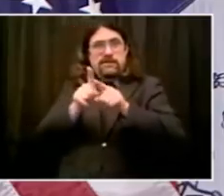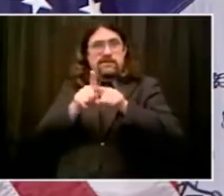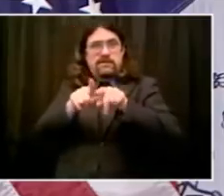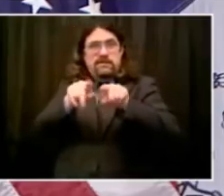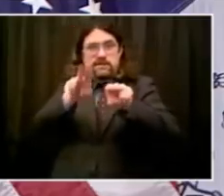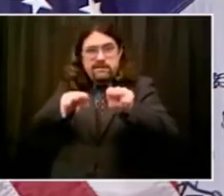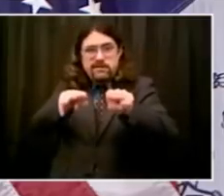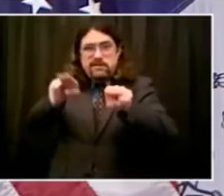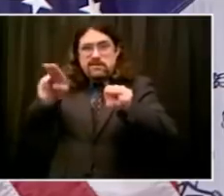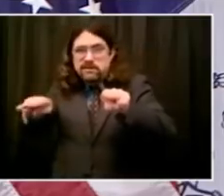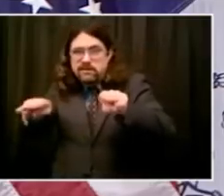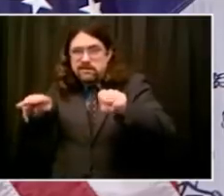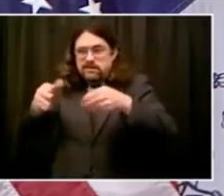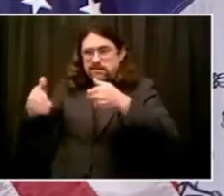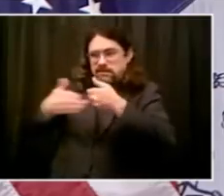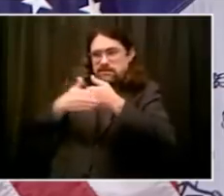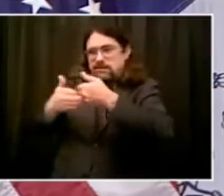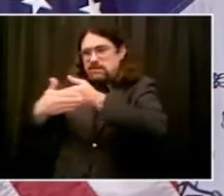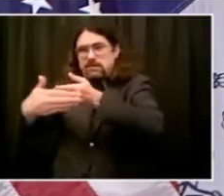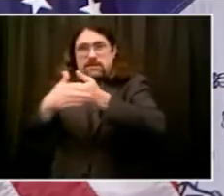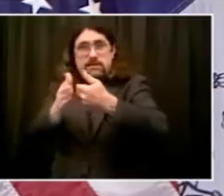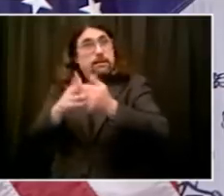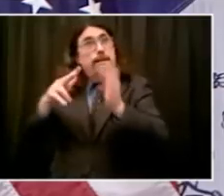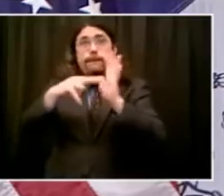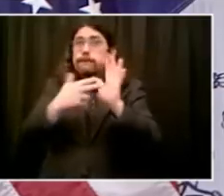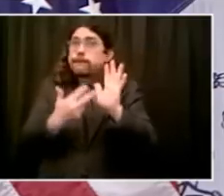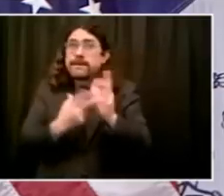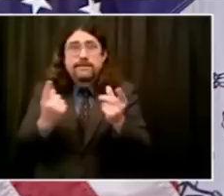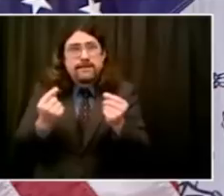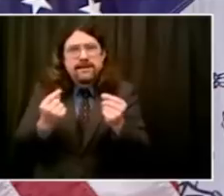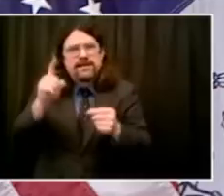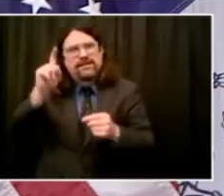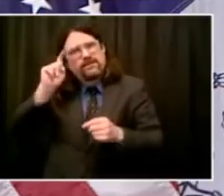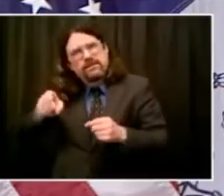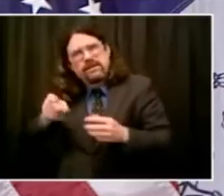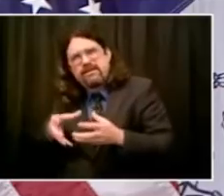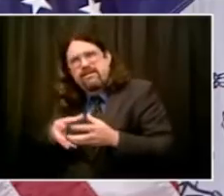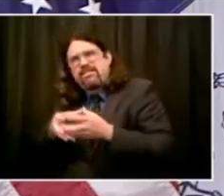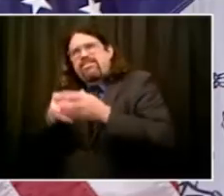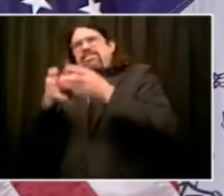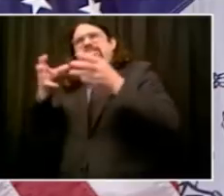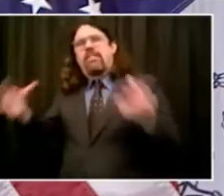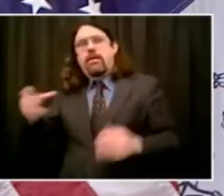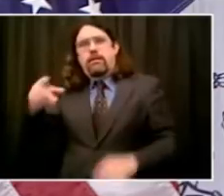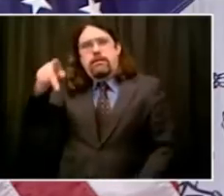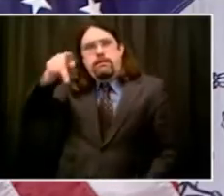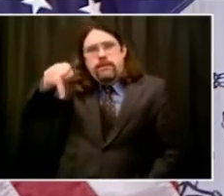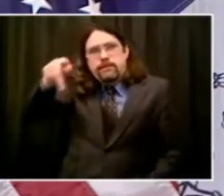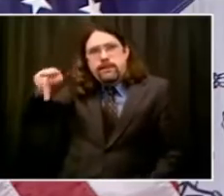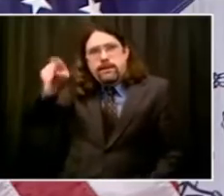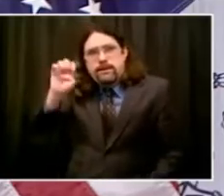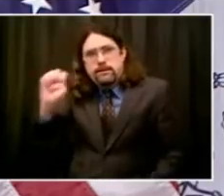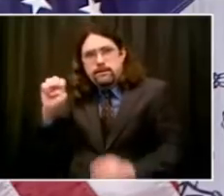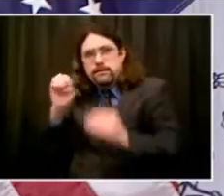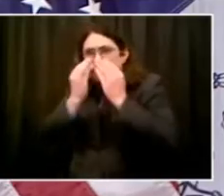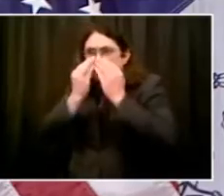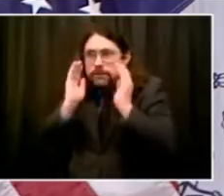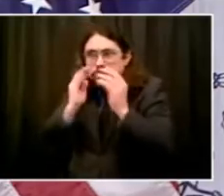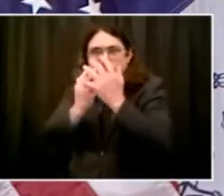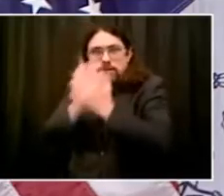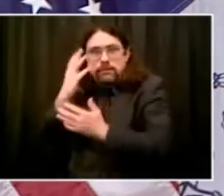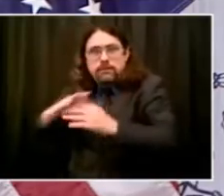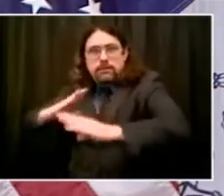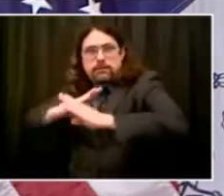the basics that as we finally are getting the kind of supply we need, we should apply regularly. But I